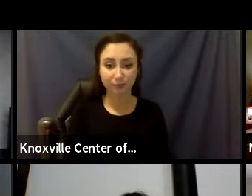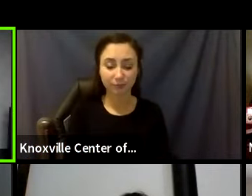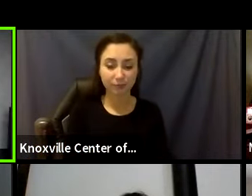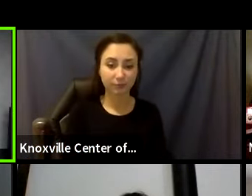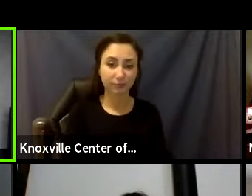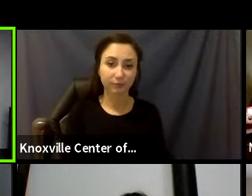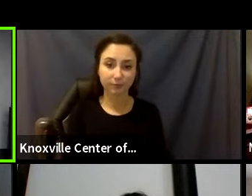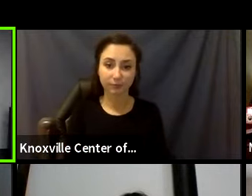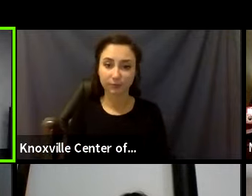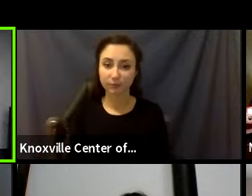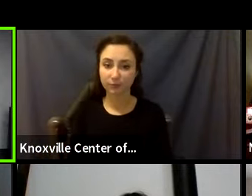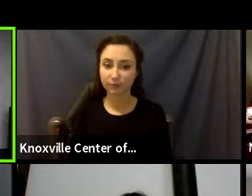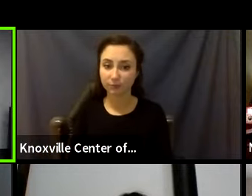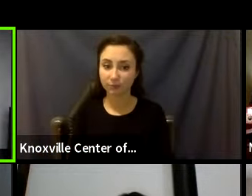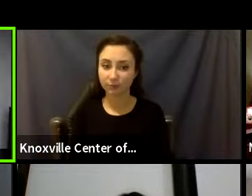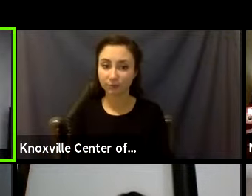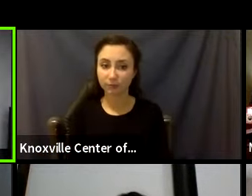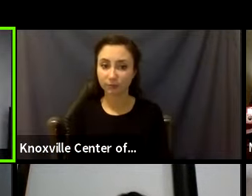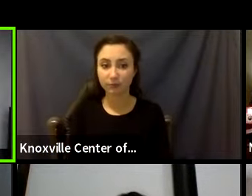So I would just say that